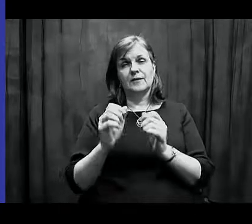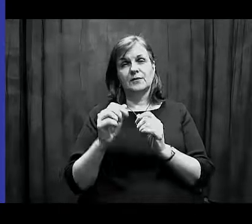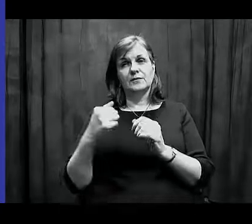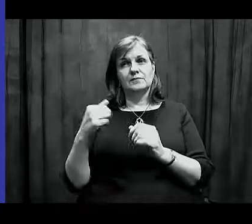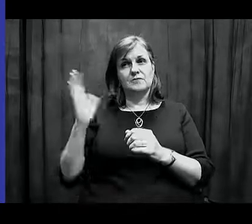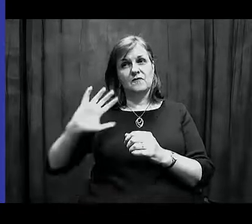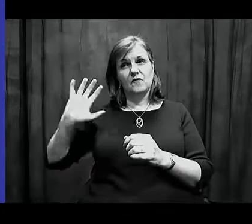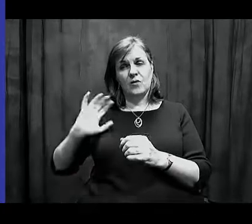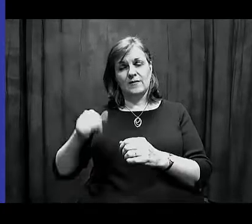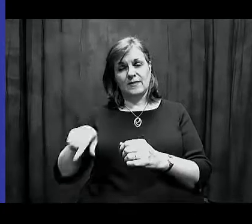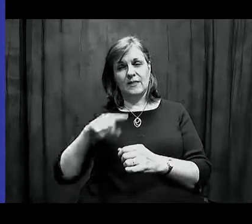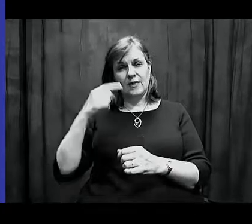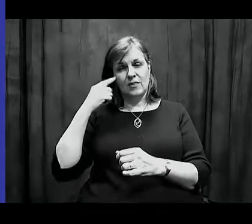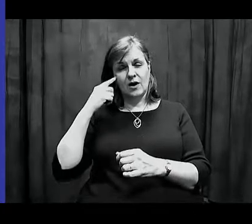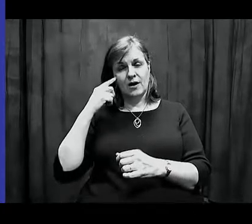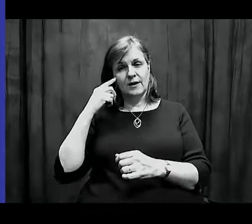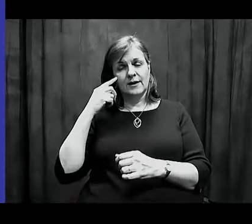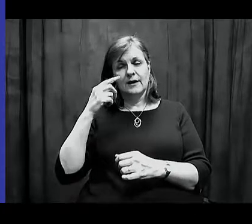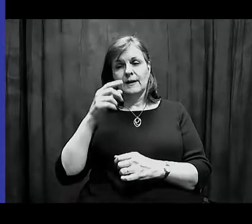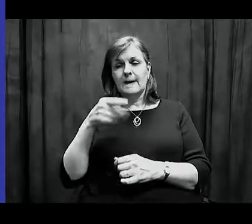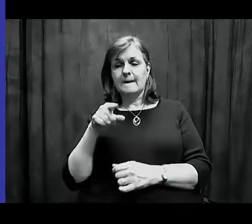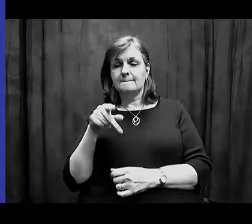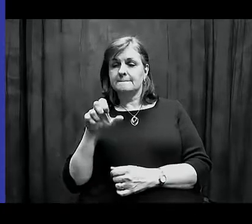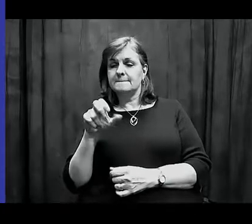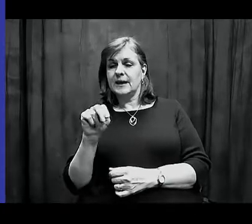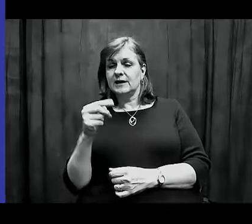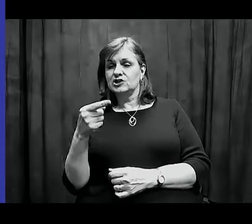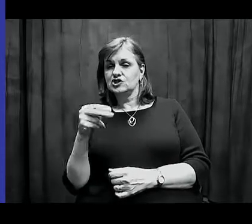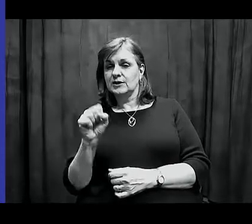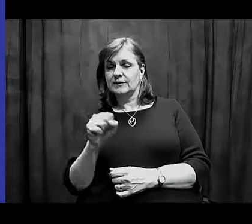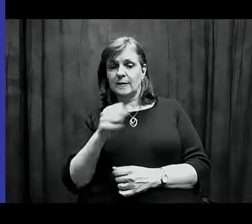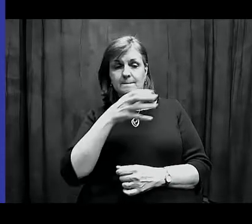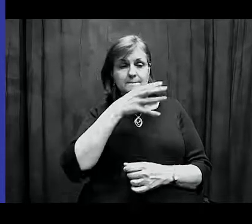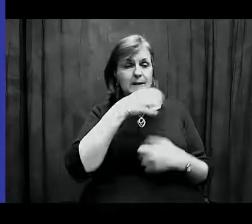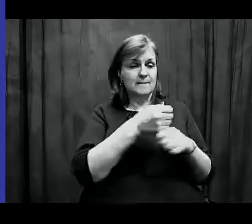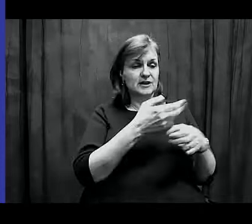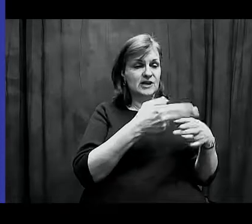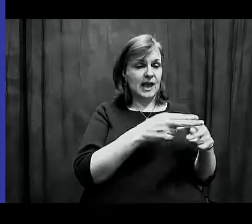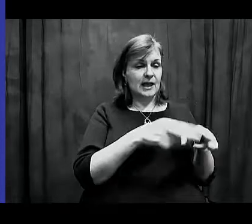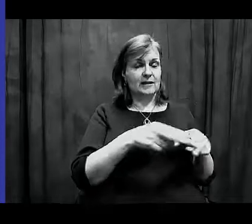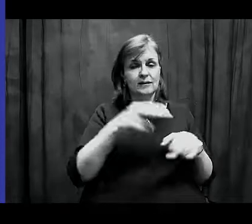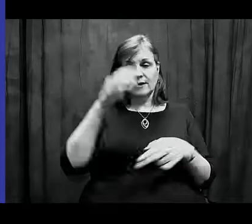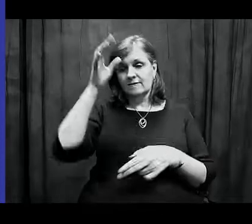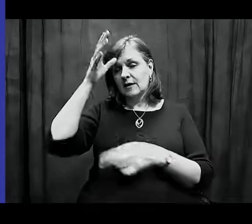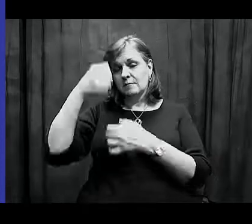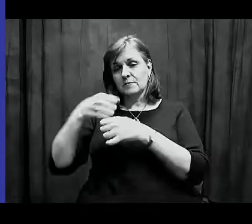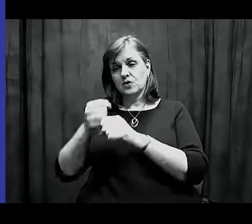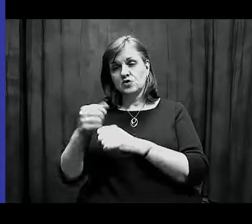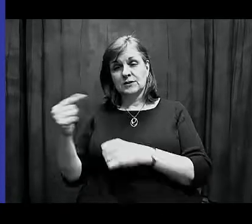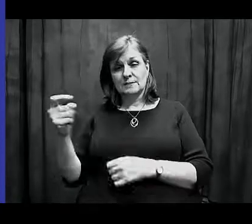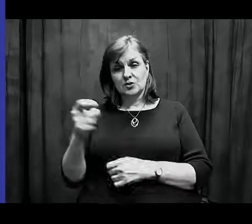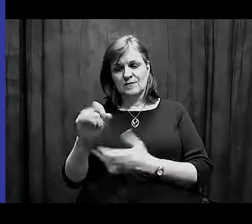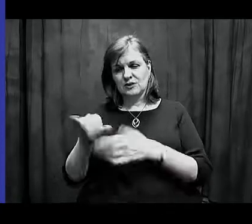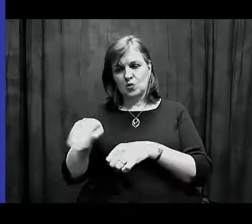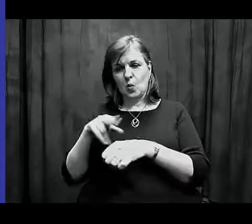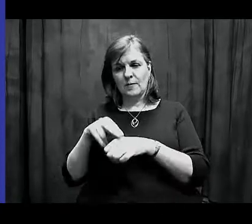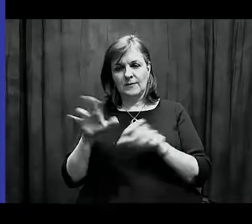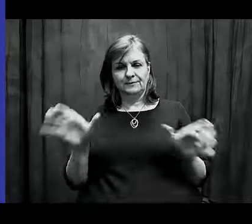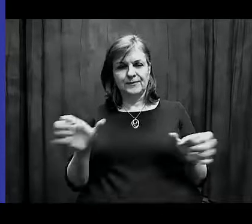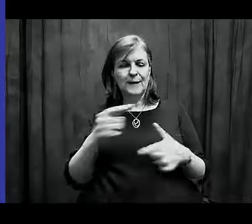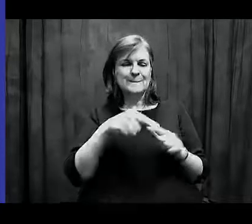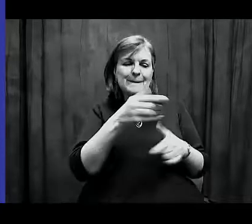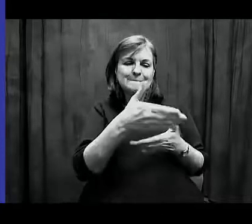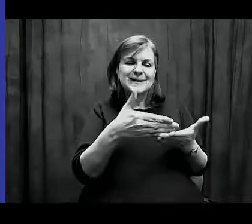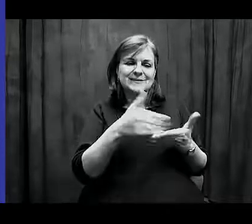is that with pan-genes, mom's producing an egg is normal, a dad is producing a sperm is